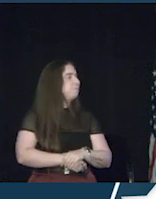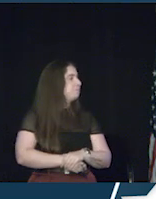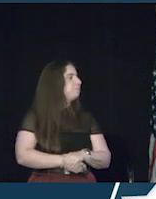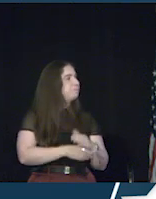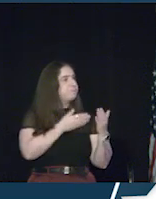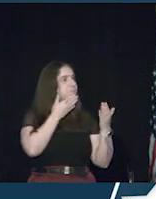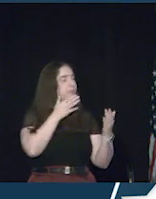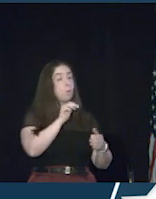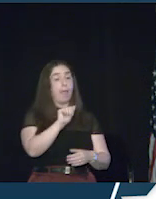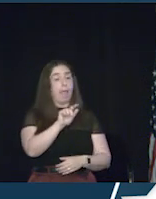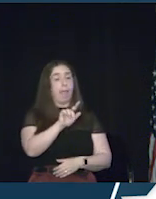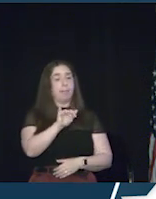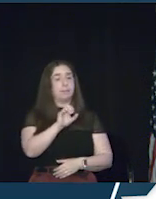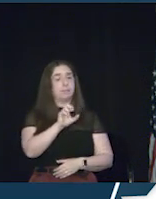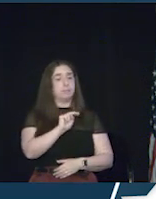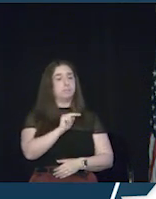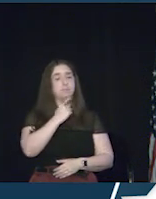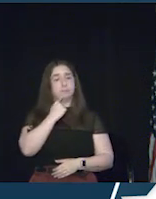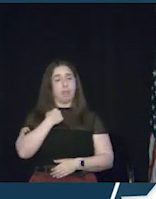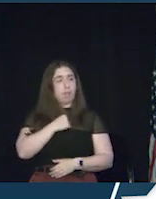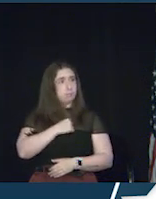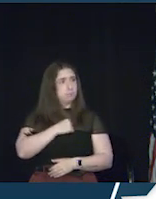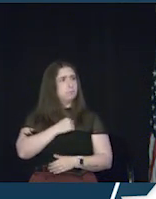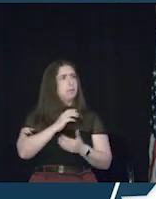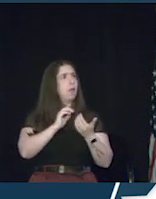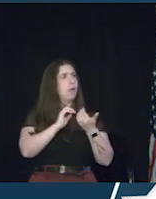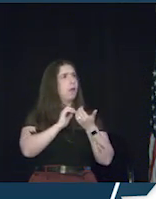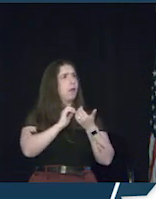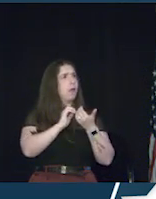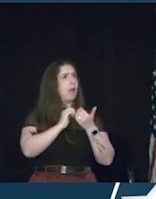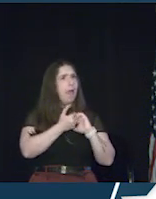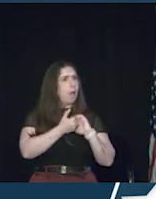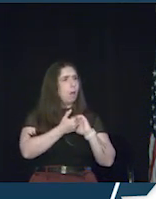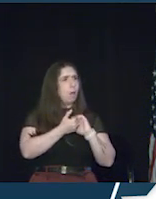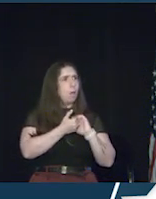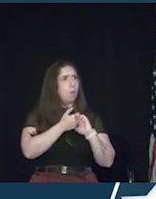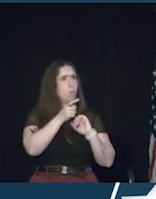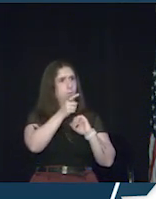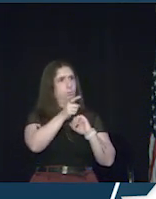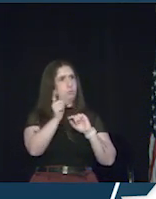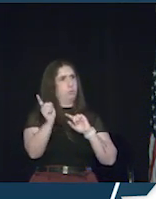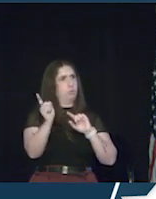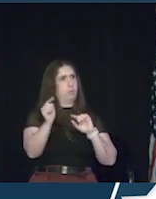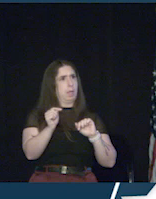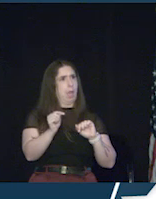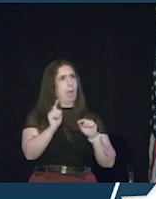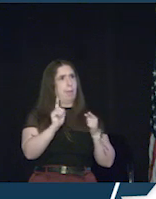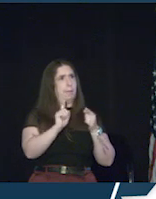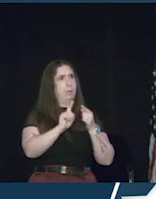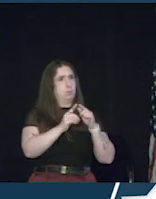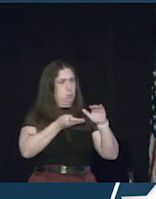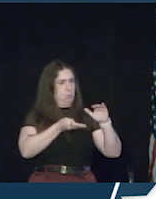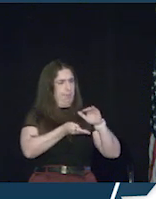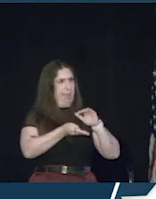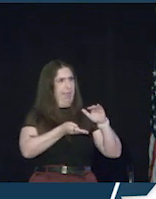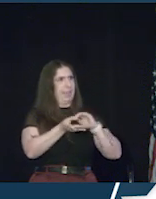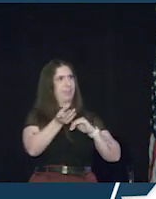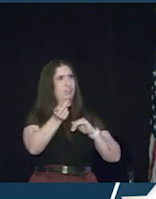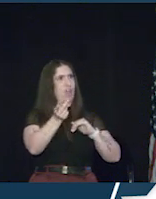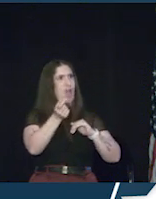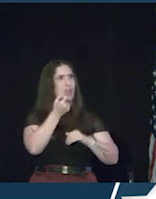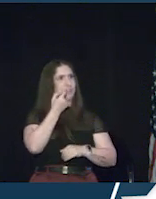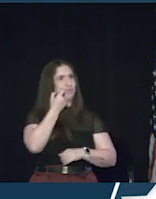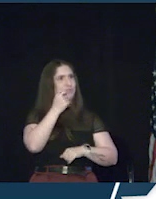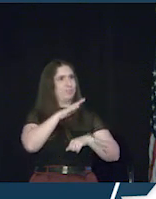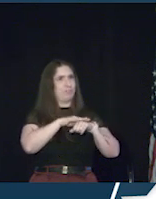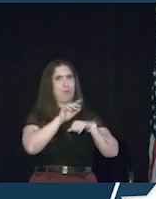you. Allison, tell us, how did you come to bake dog treats on television